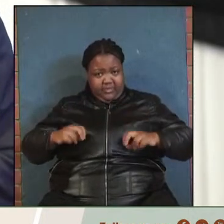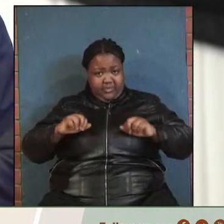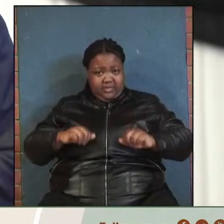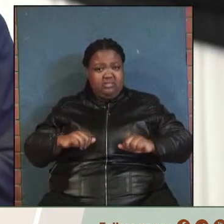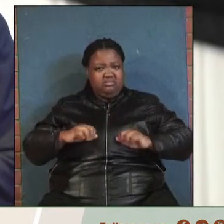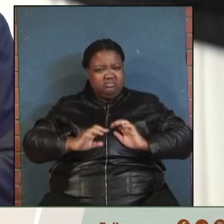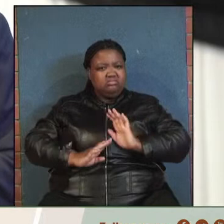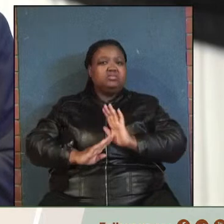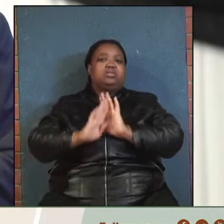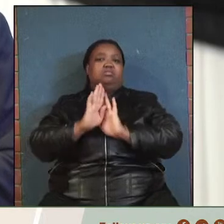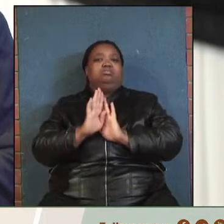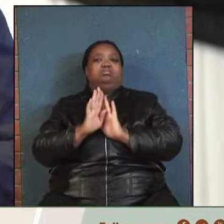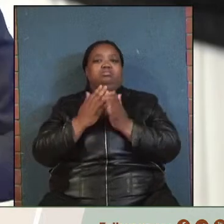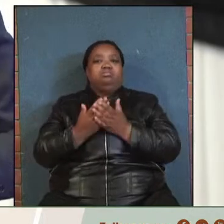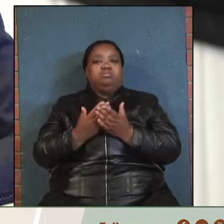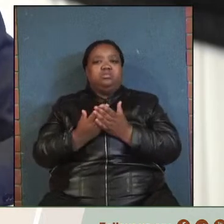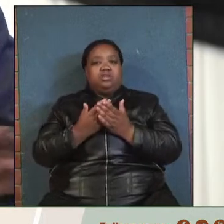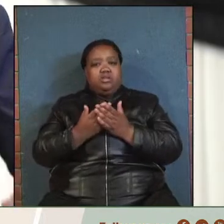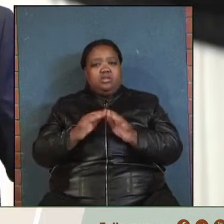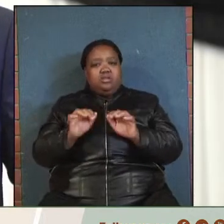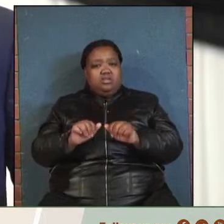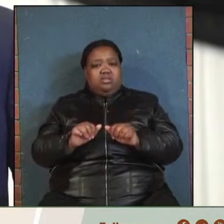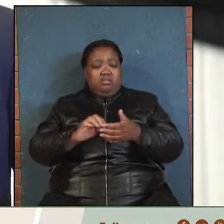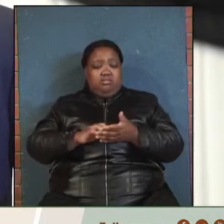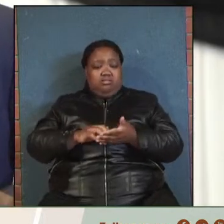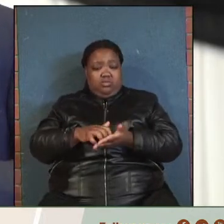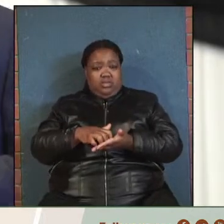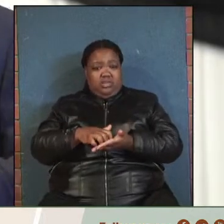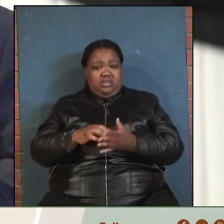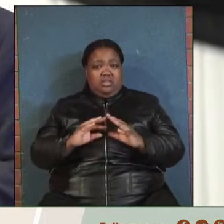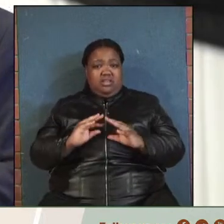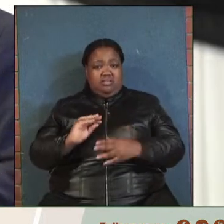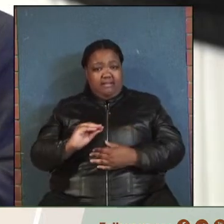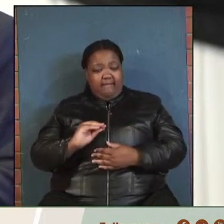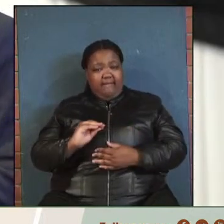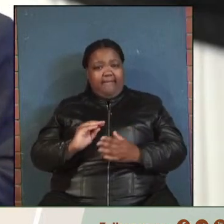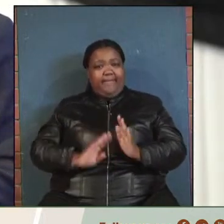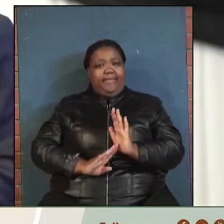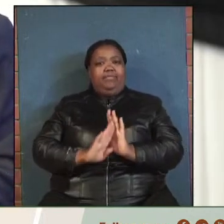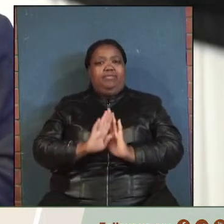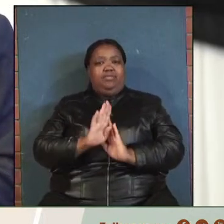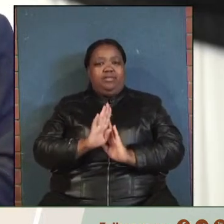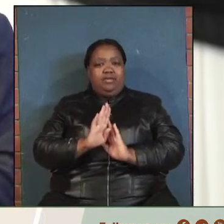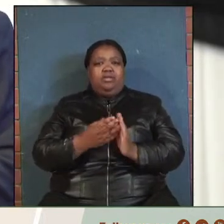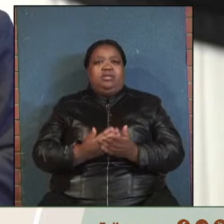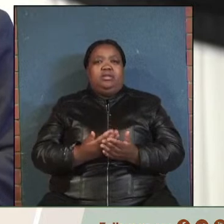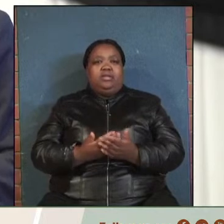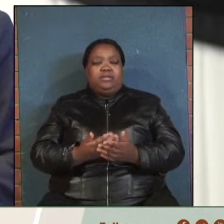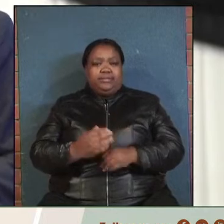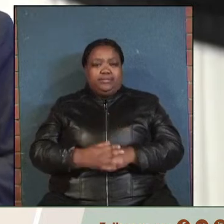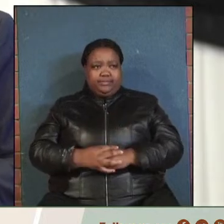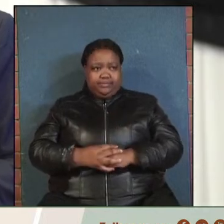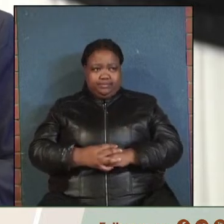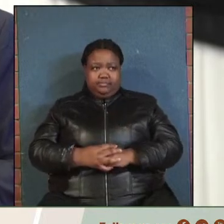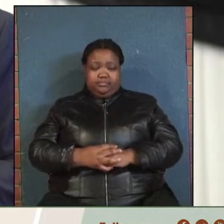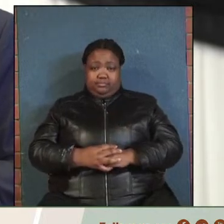improve on whatever weaknesses that might be there. But above